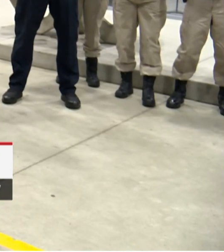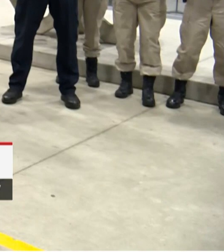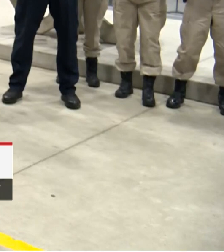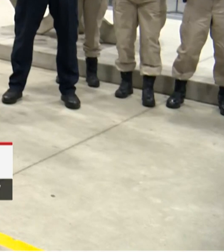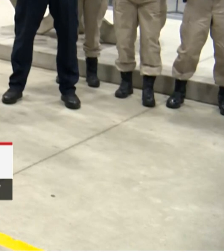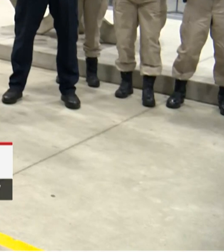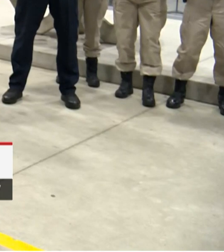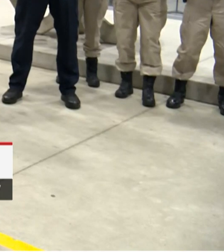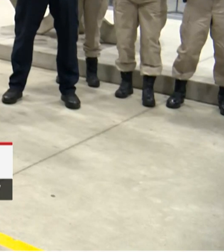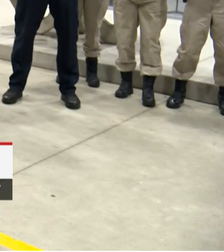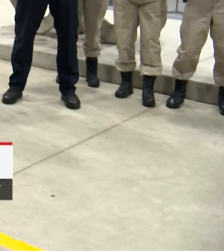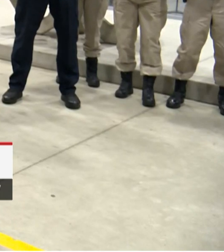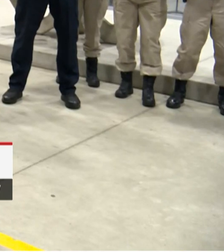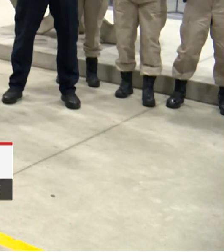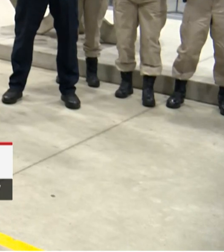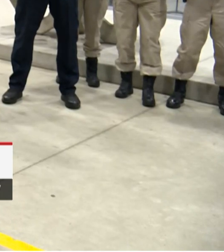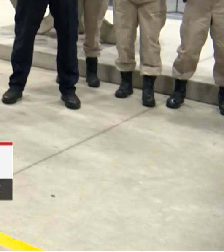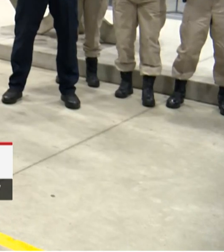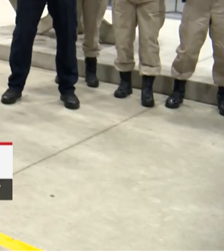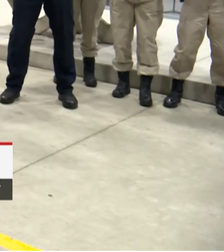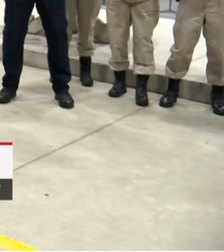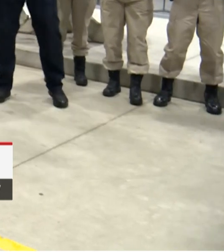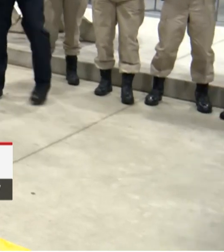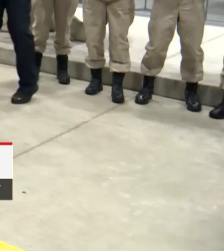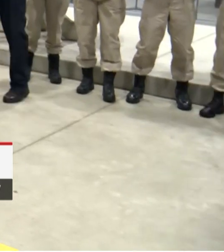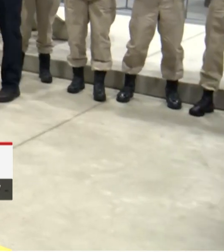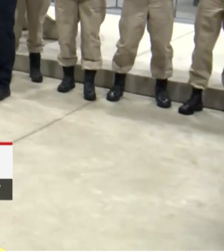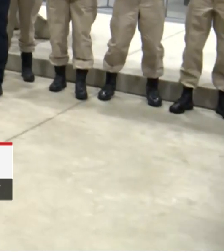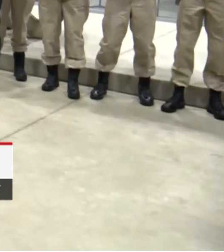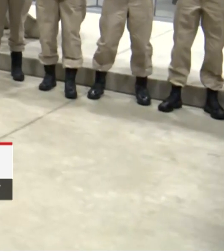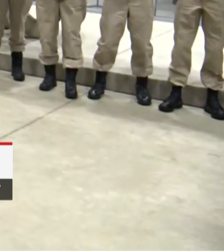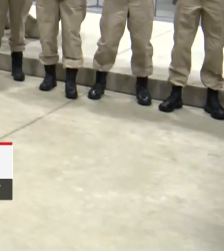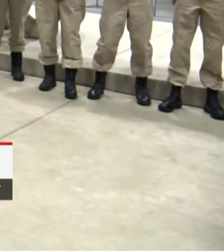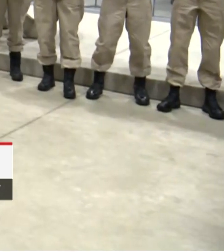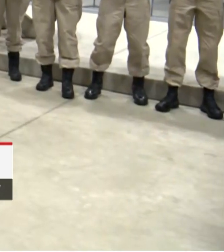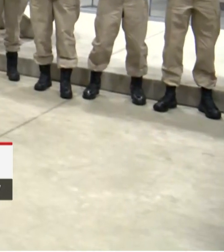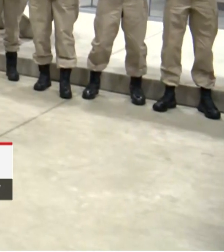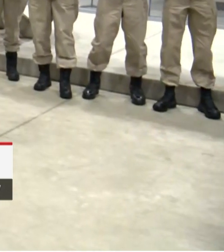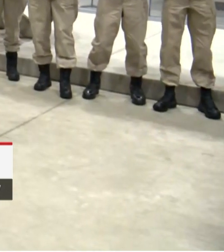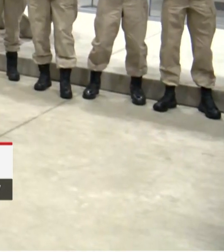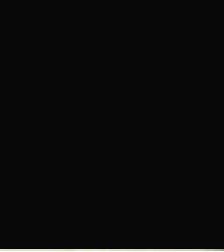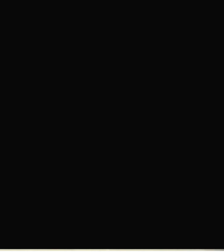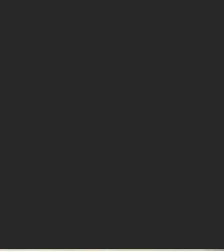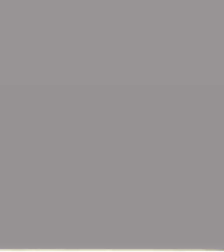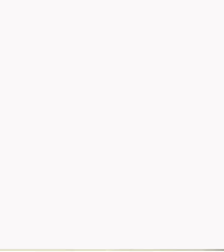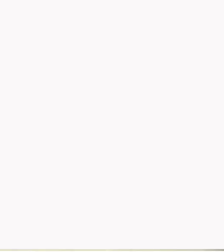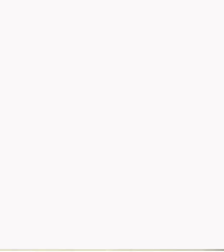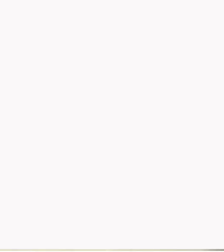All right, great. Thank you. Thank you. Thank you. Thank you, everybody.